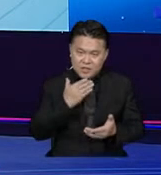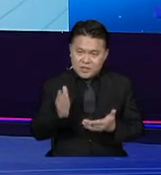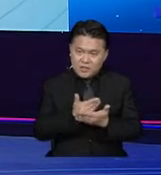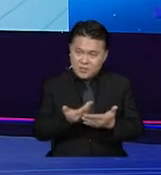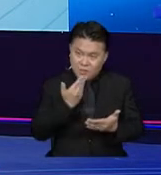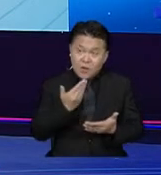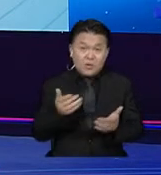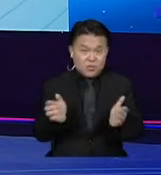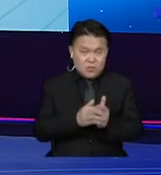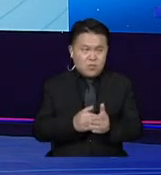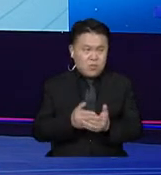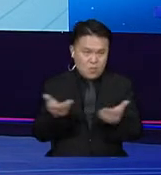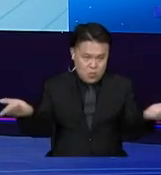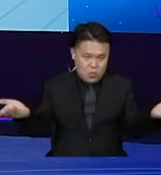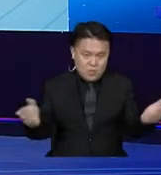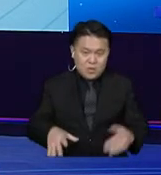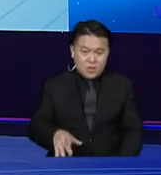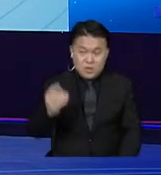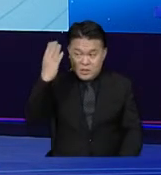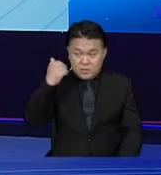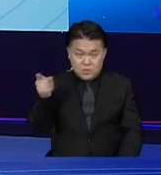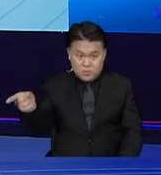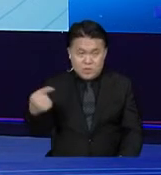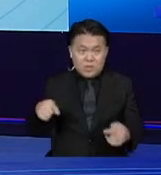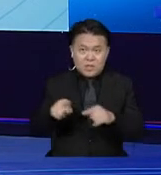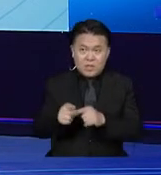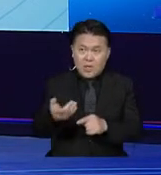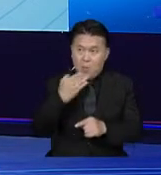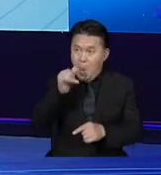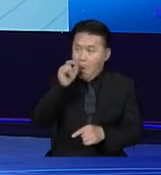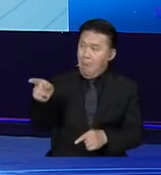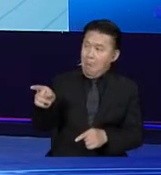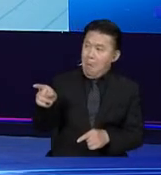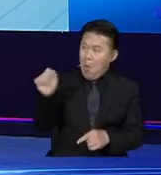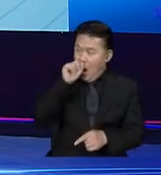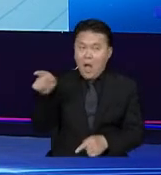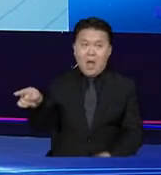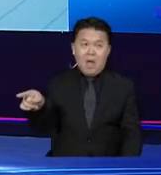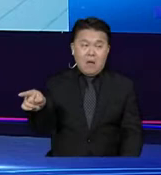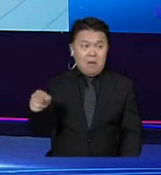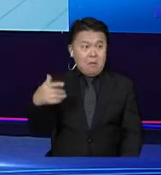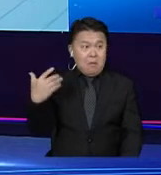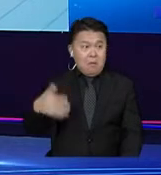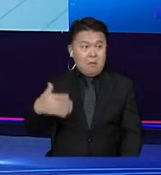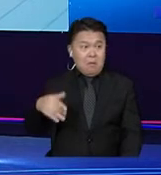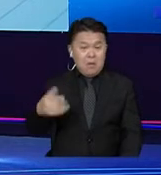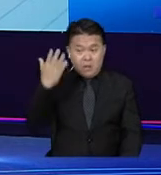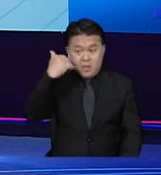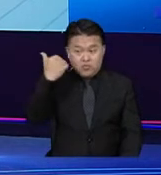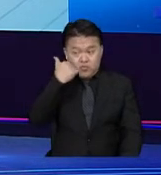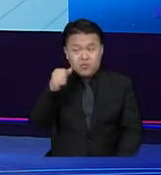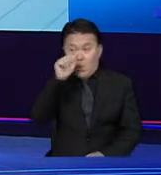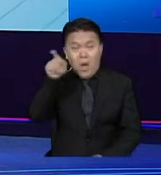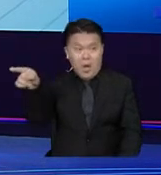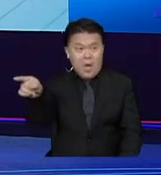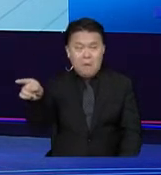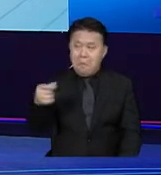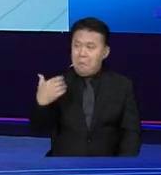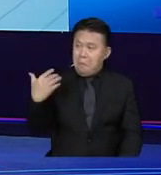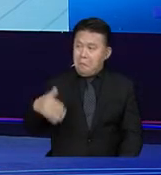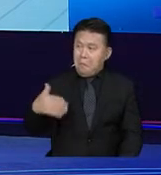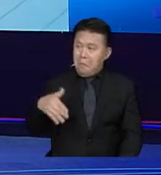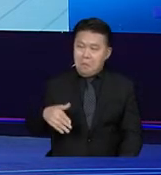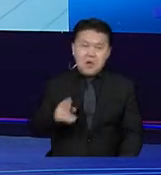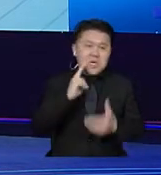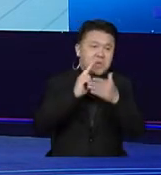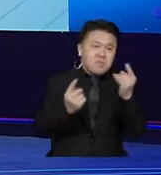food with a stranger. Bonobos are xenophilic, or attracted to strangers. Unlike